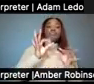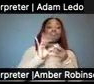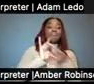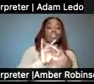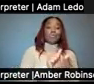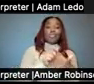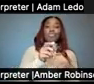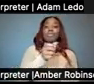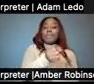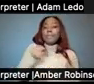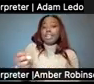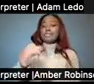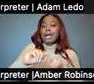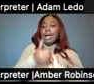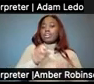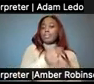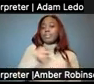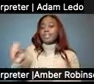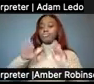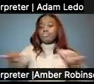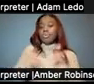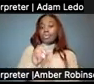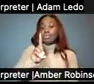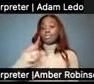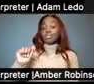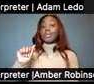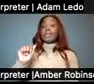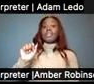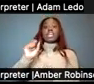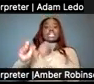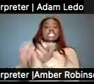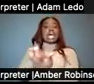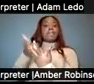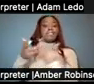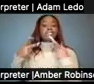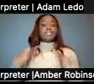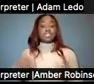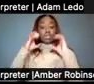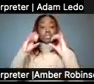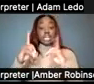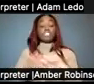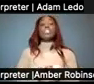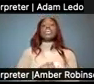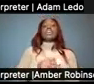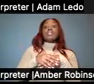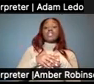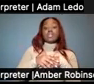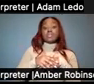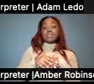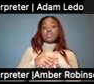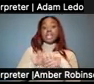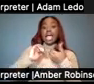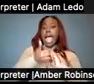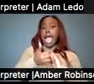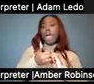How do you place children with disabilities in adaptive physical education? And there's also how to